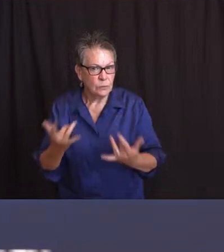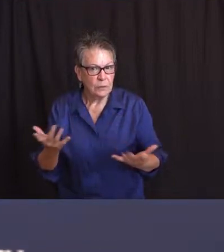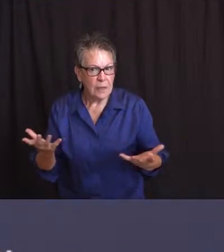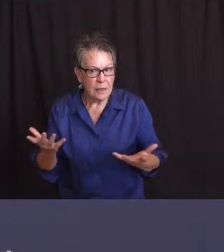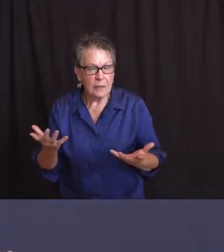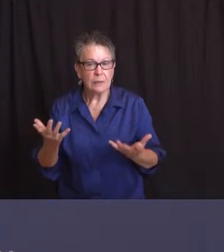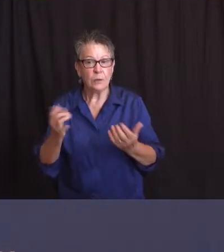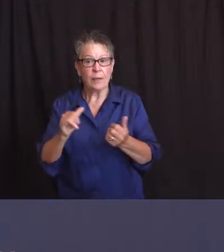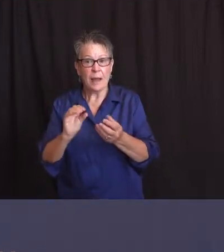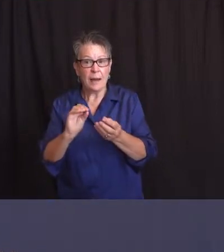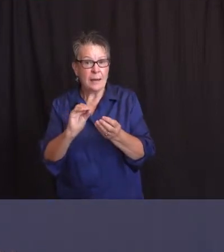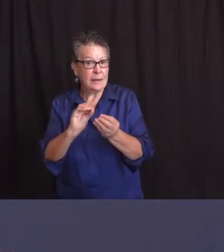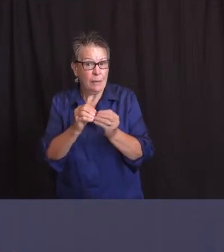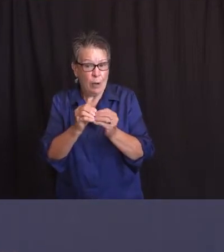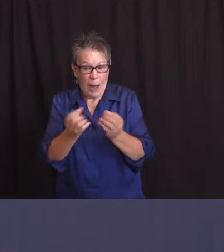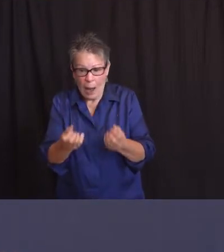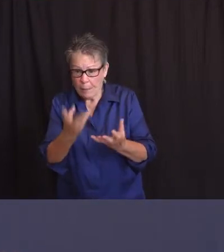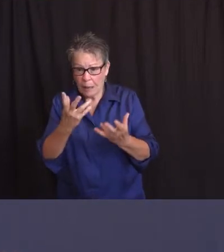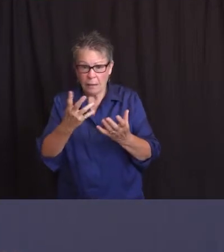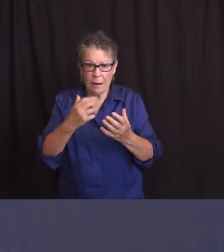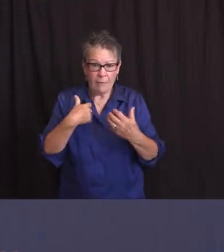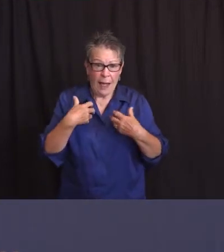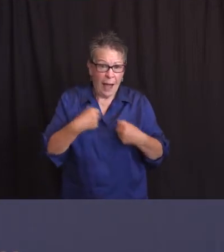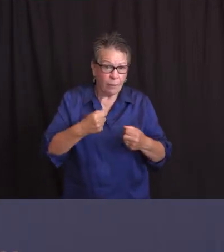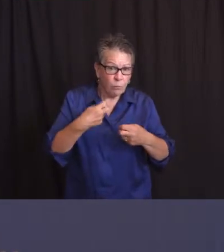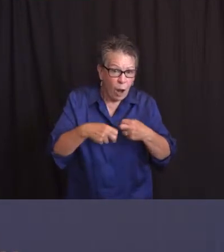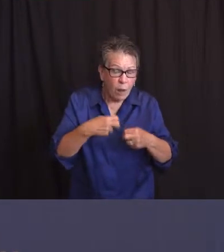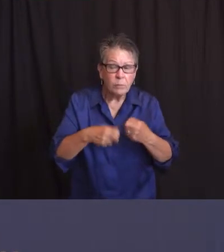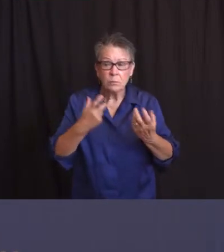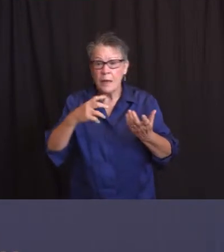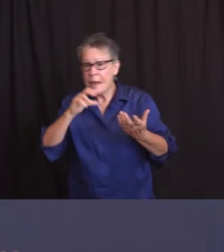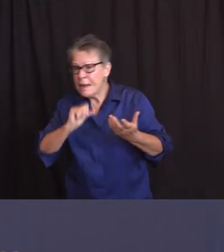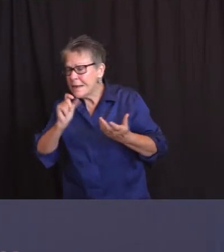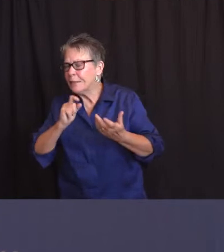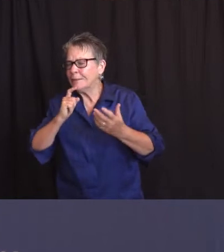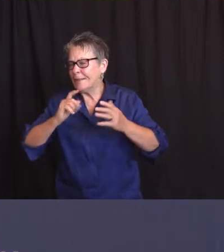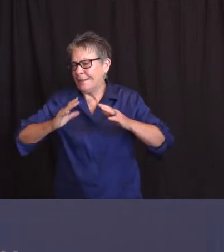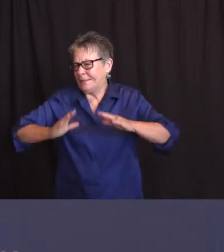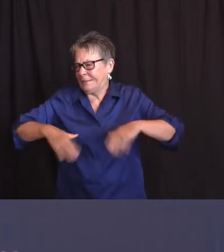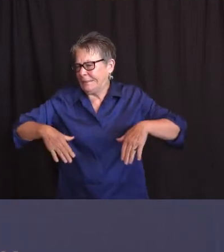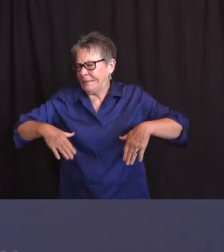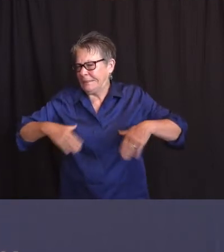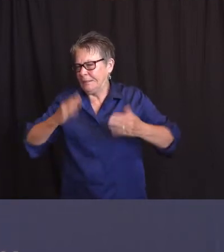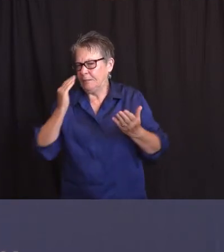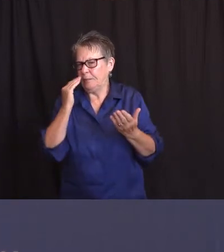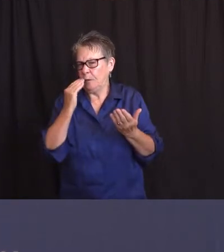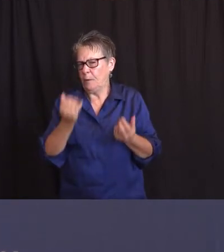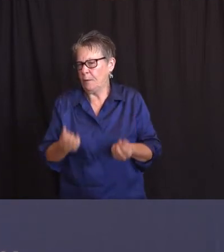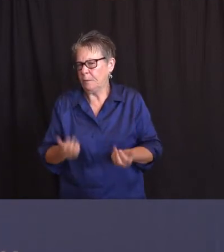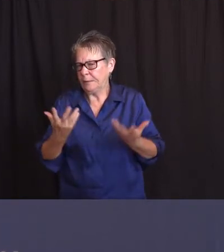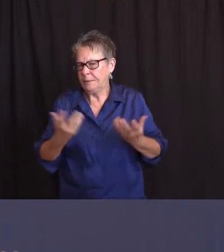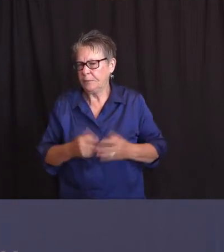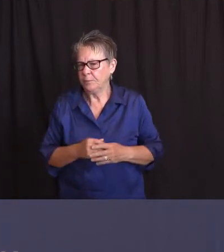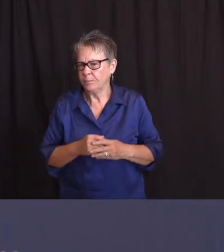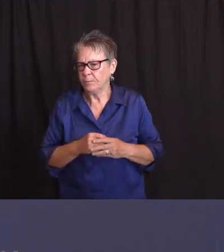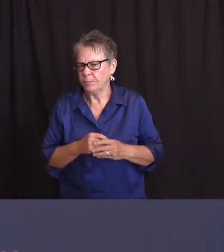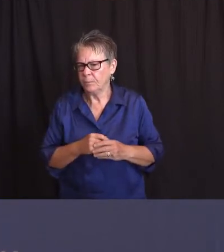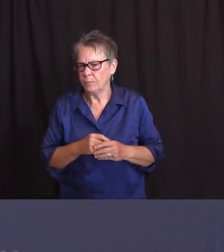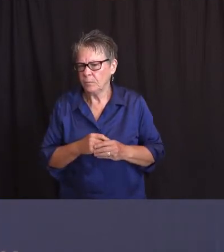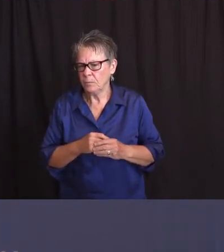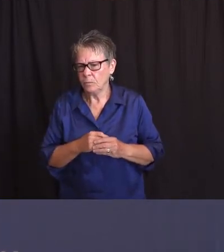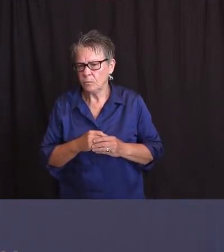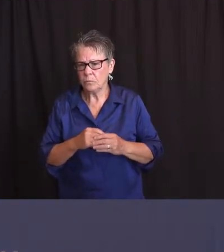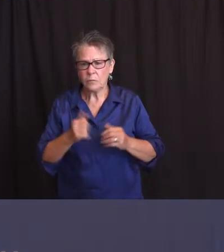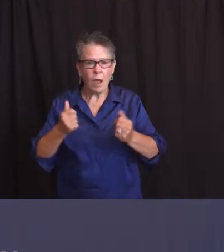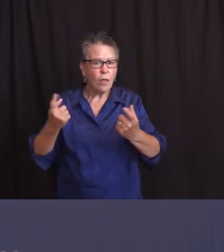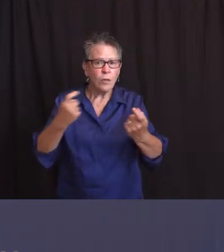I think a lot of people are interested in, so we will do that. Sir, behind the camera, either of you guys have anything? No?